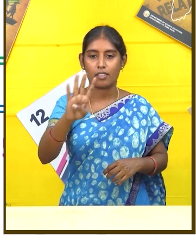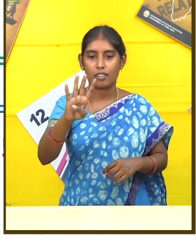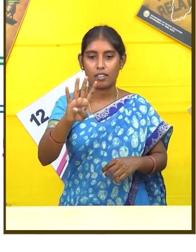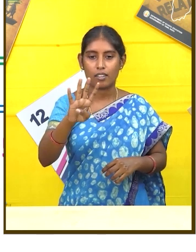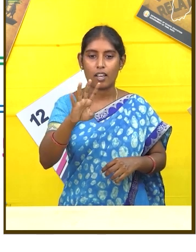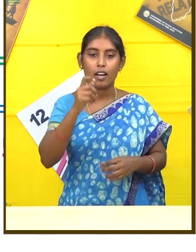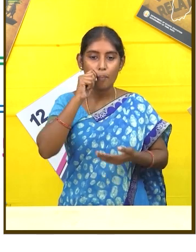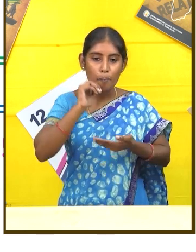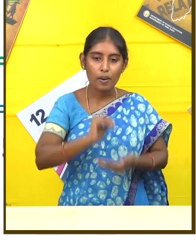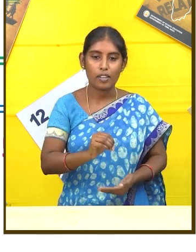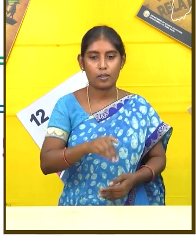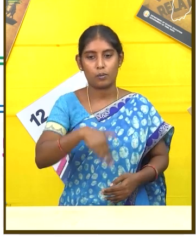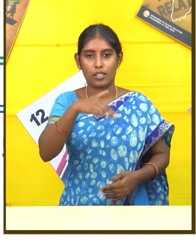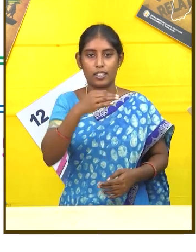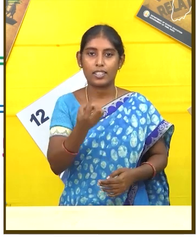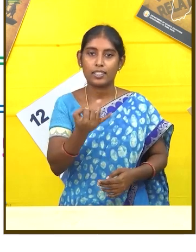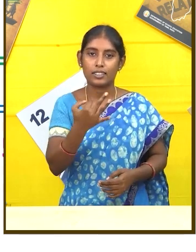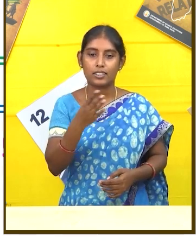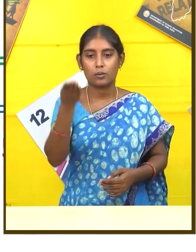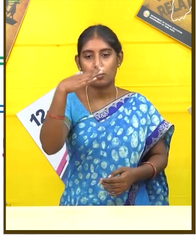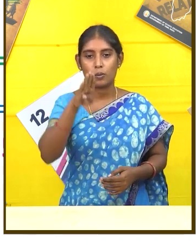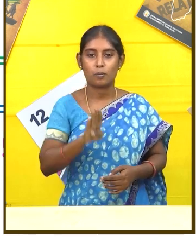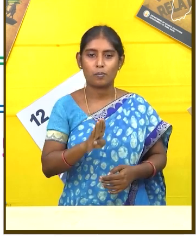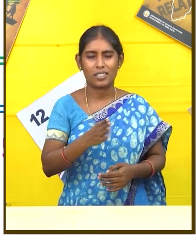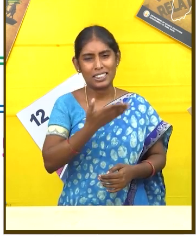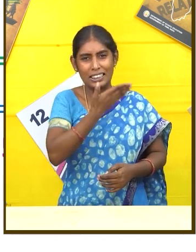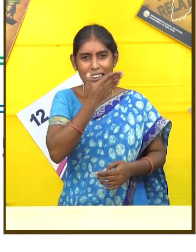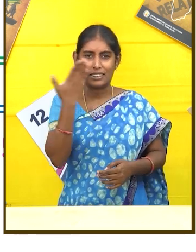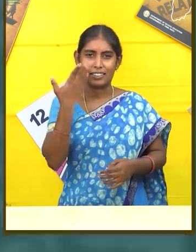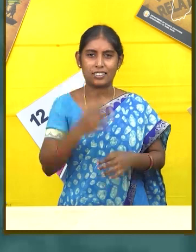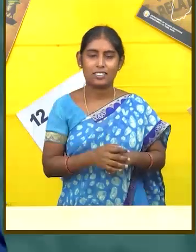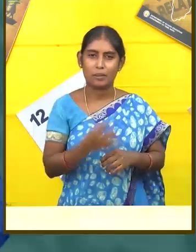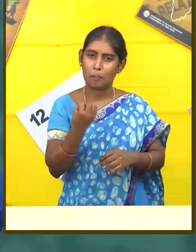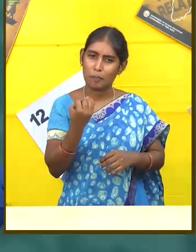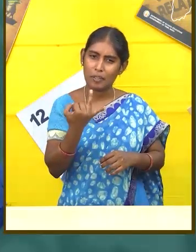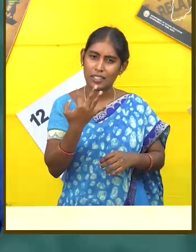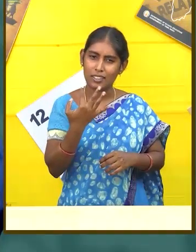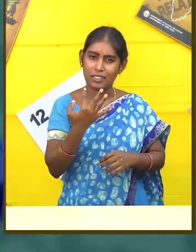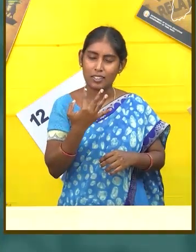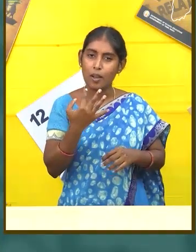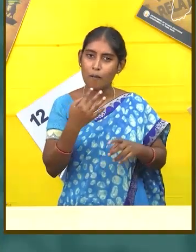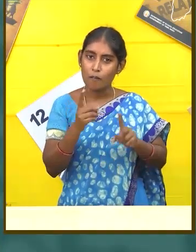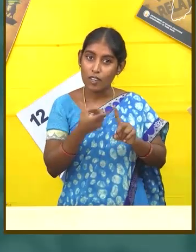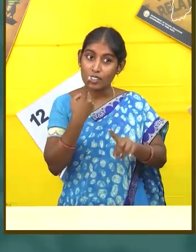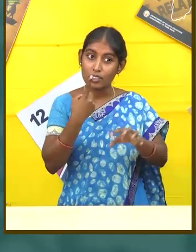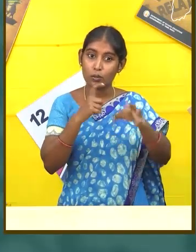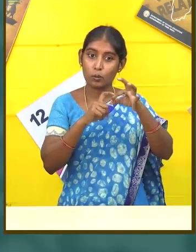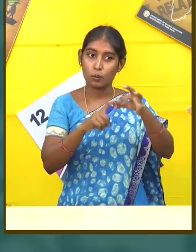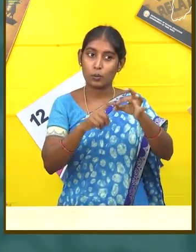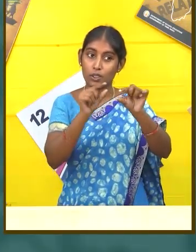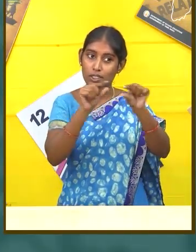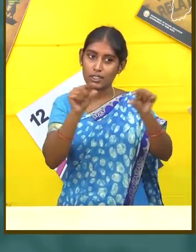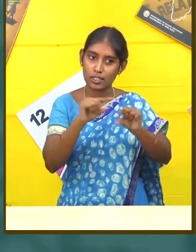54 years, son's age is 9 years. That is a solution to the question. Very simple. So, if the